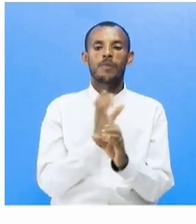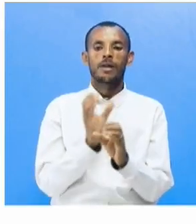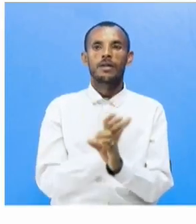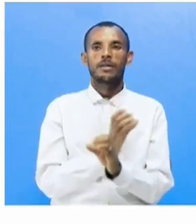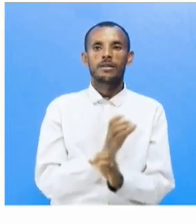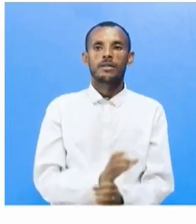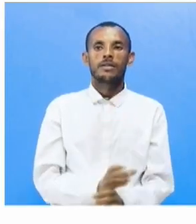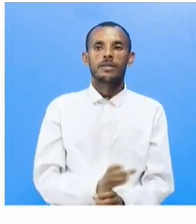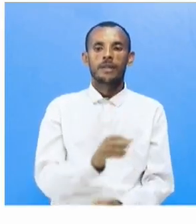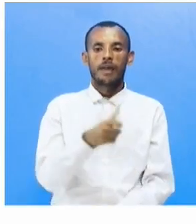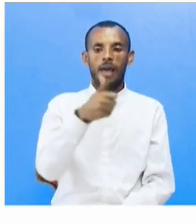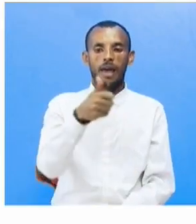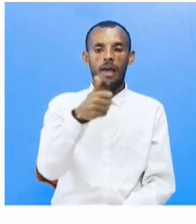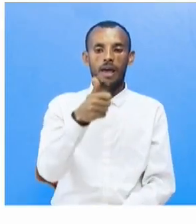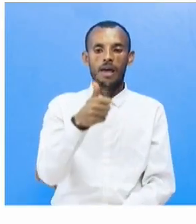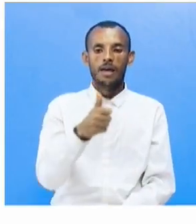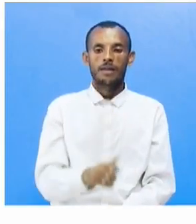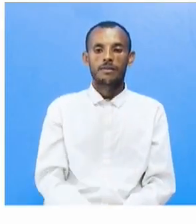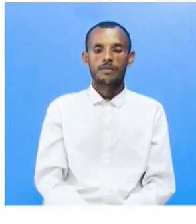A,